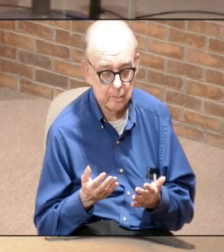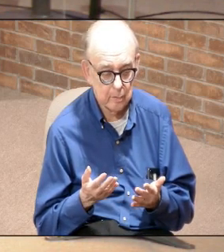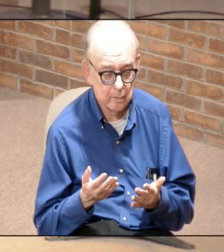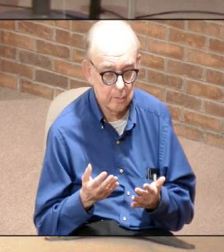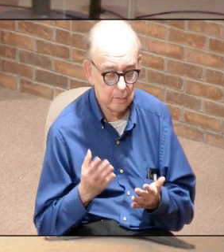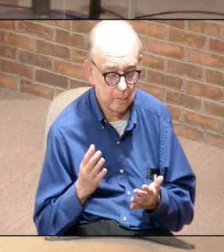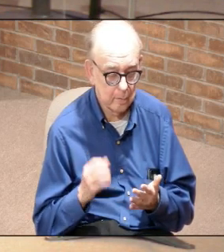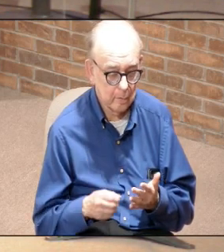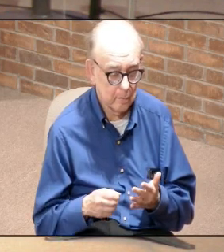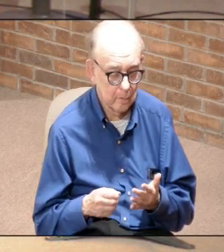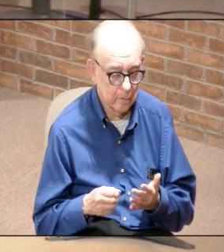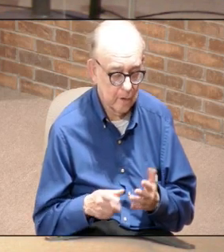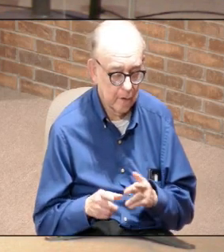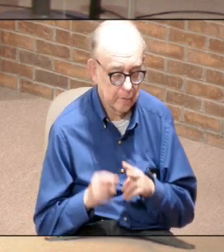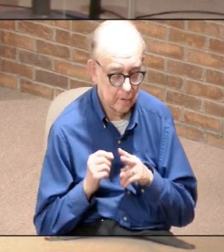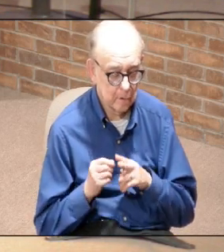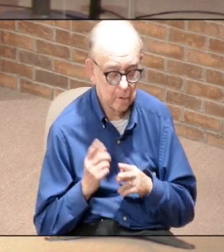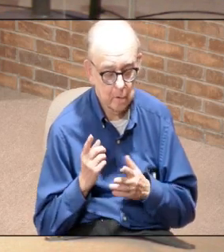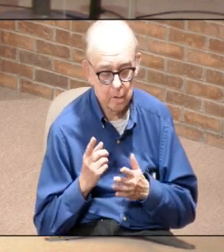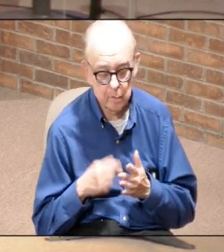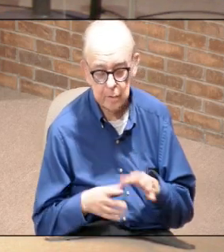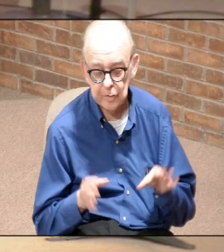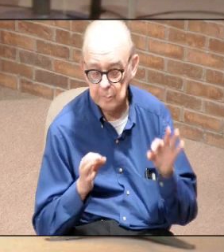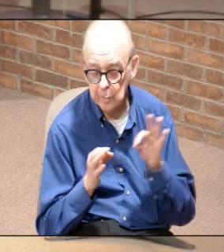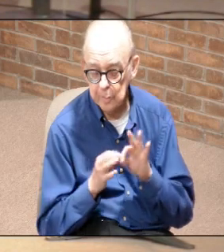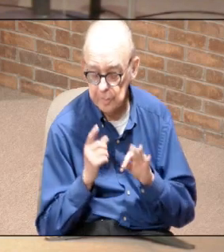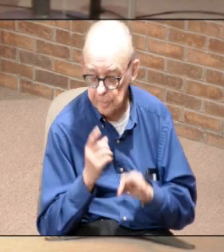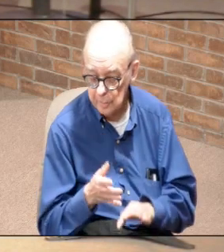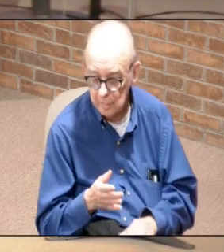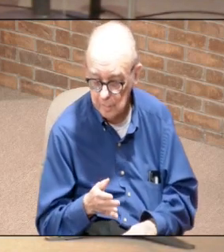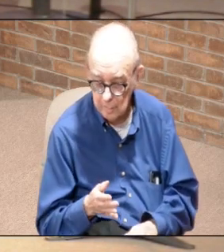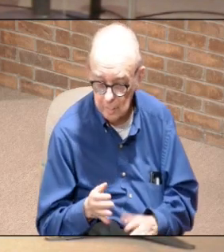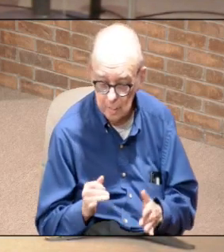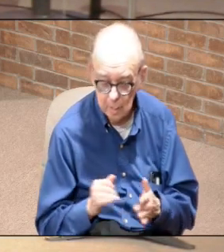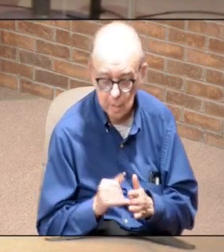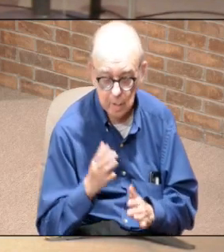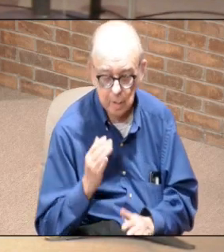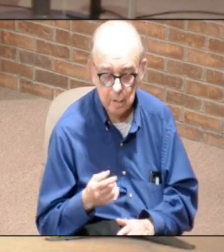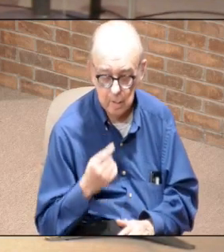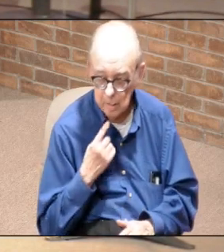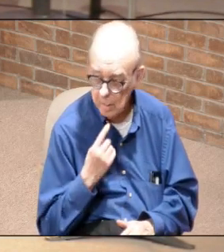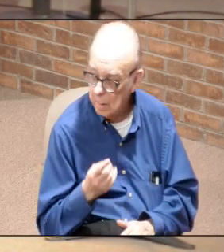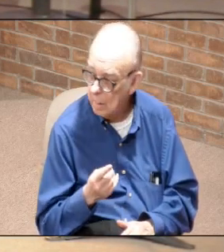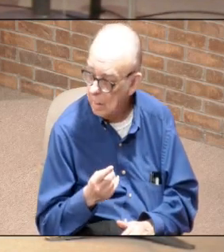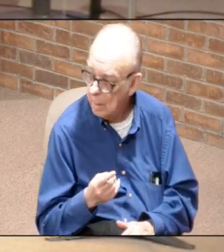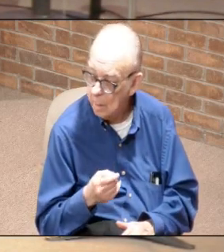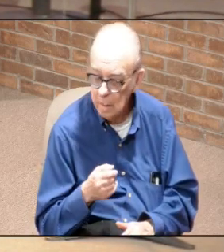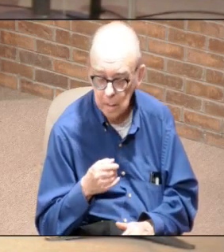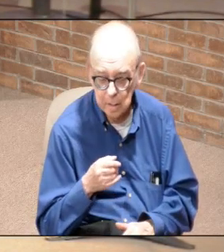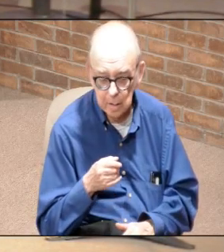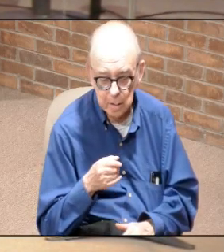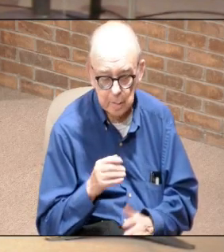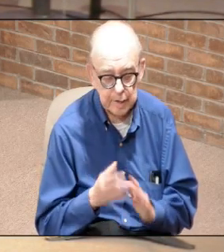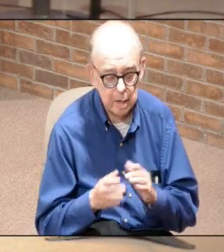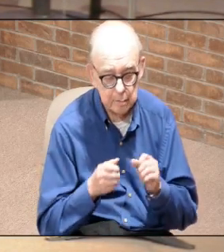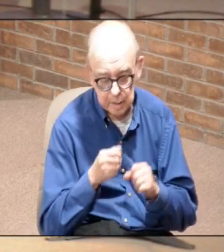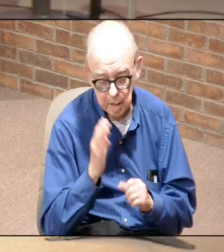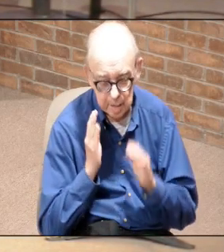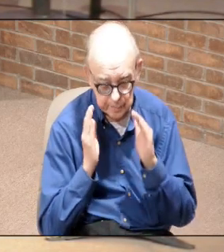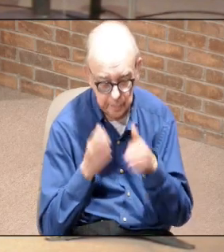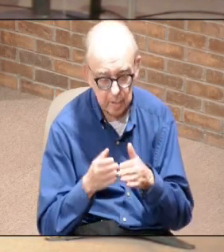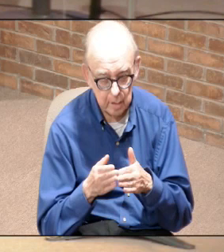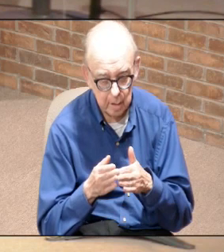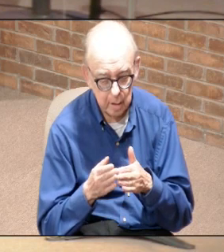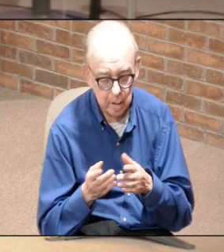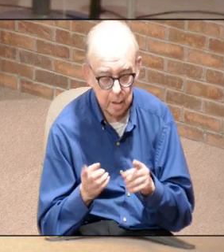And so you got to choose what's important. And that's why I say, be God-focused. Because